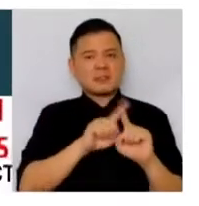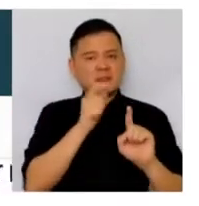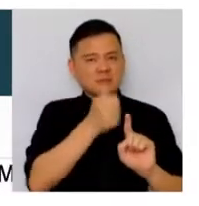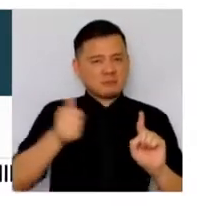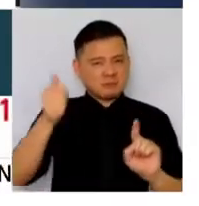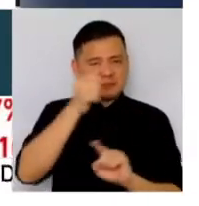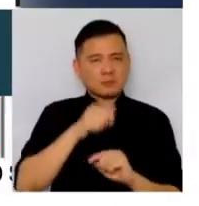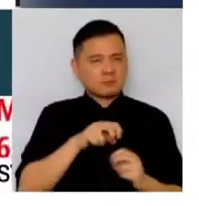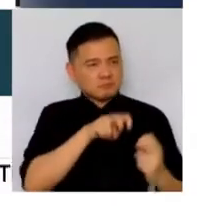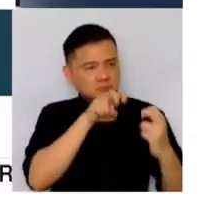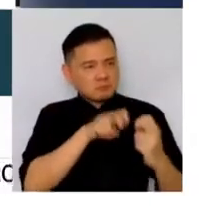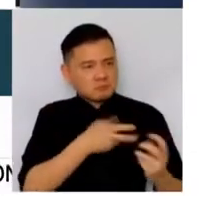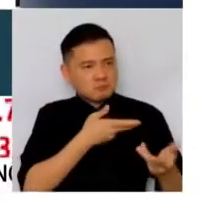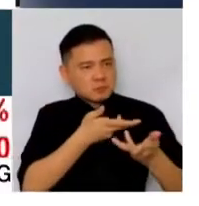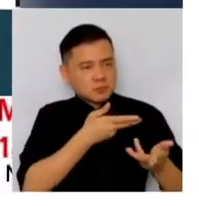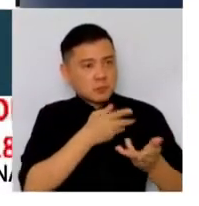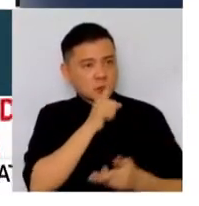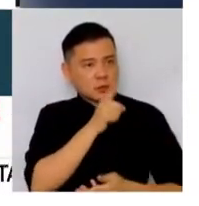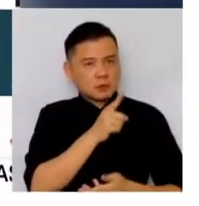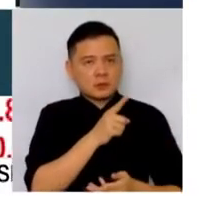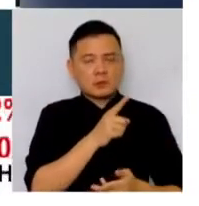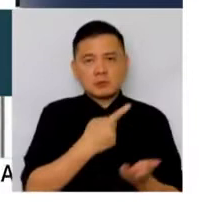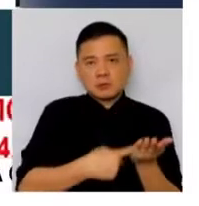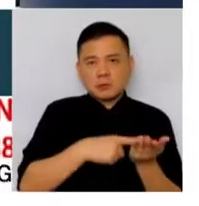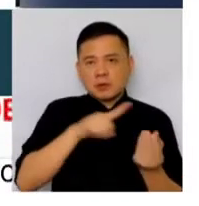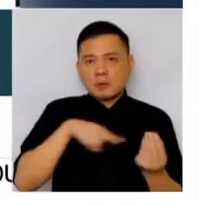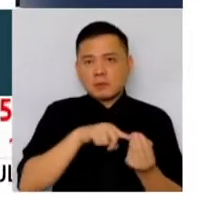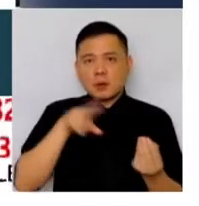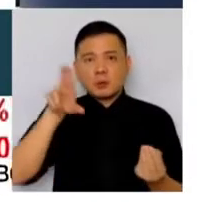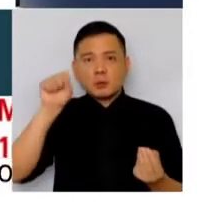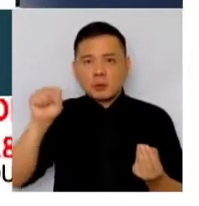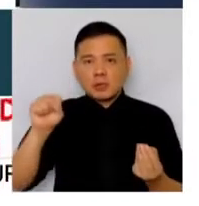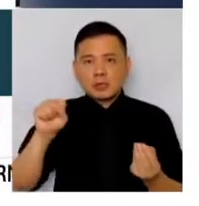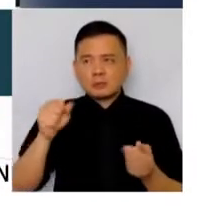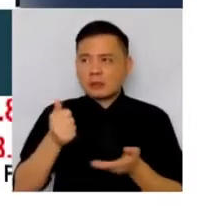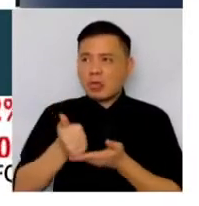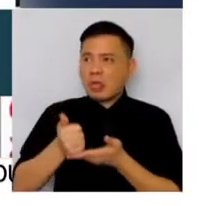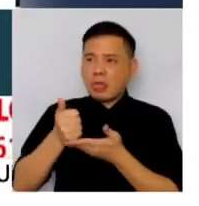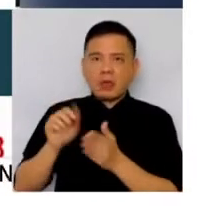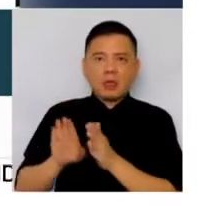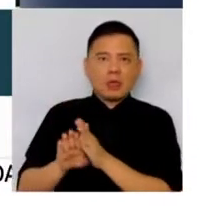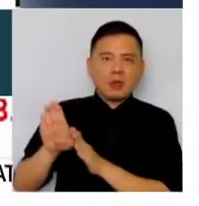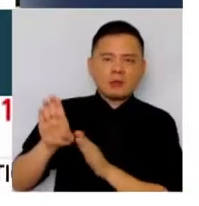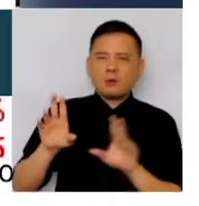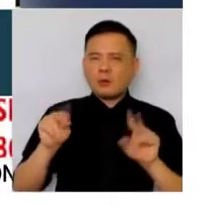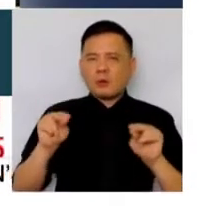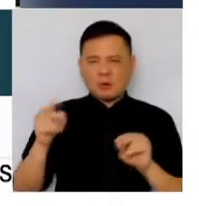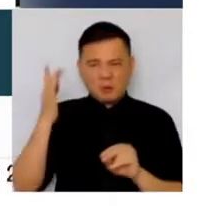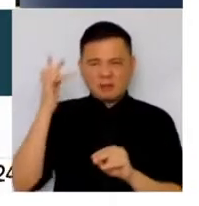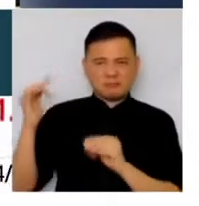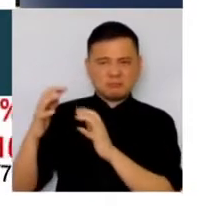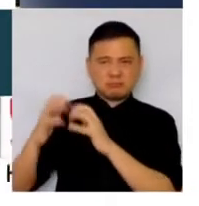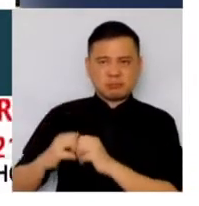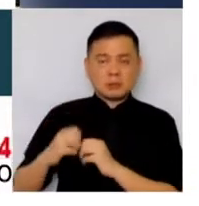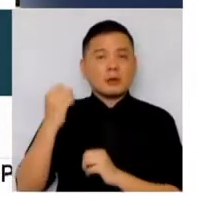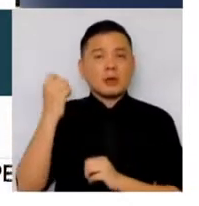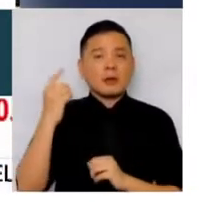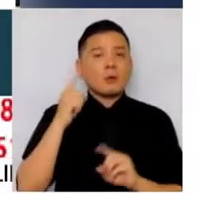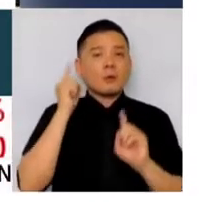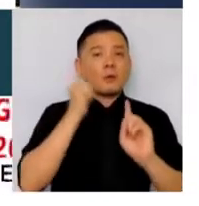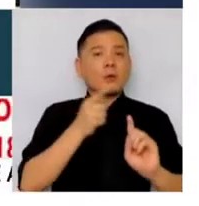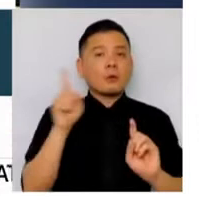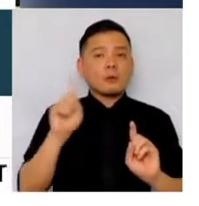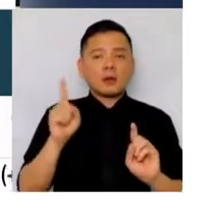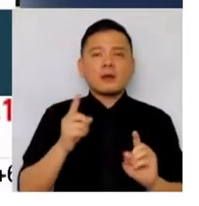about reviving the USSR? That's folly, you know. But what they want to do is to have a free trade area, an economic common